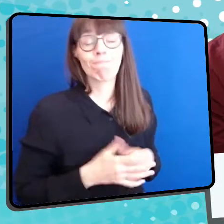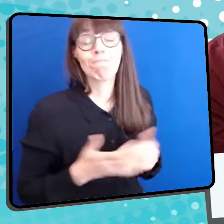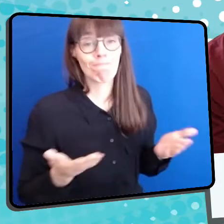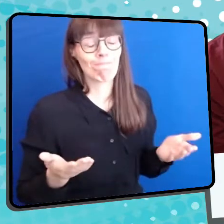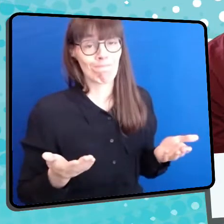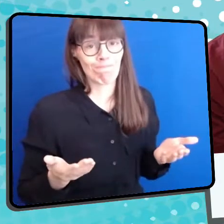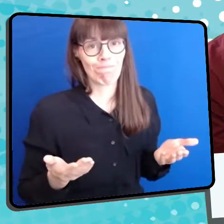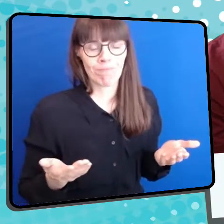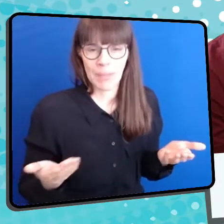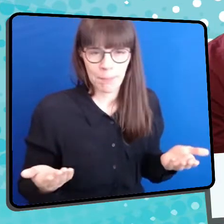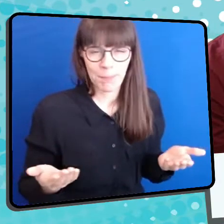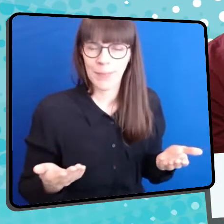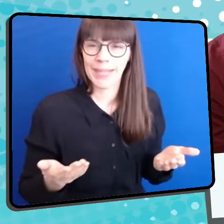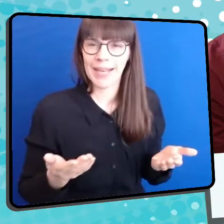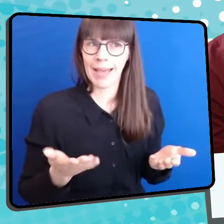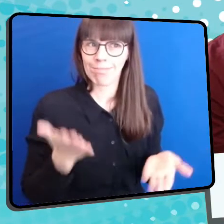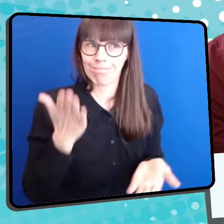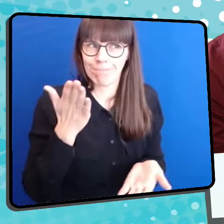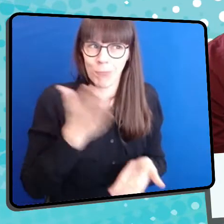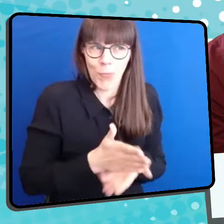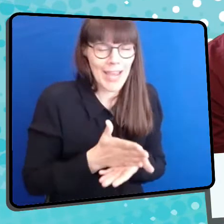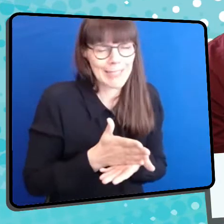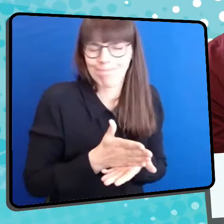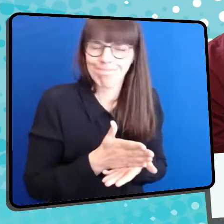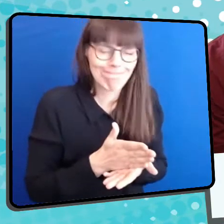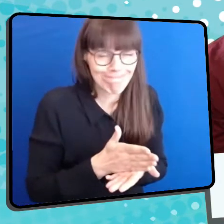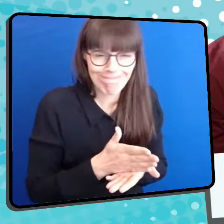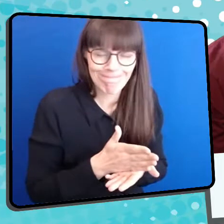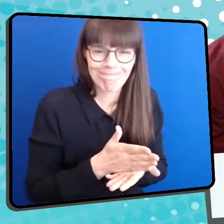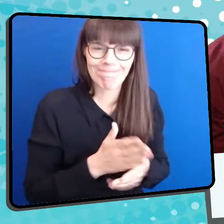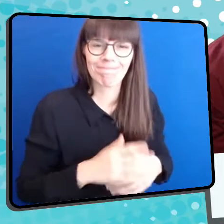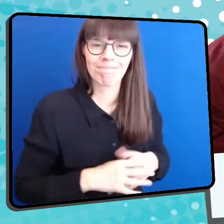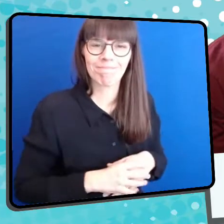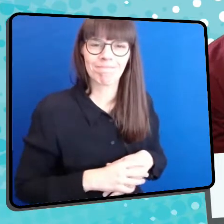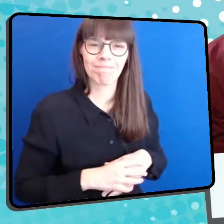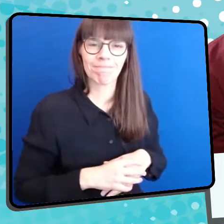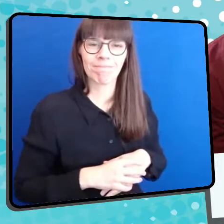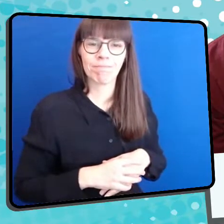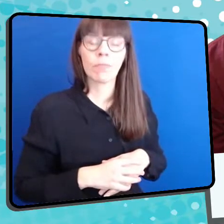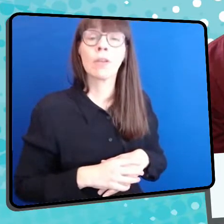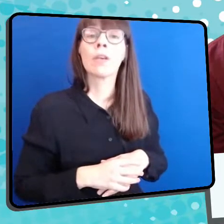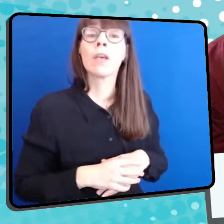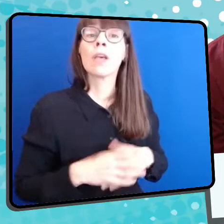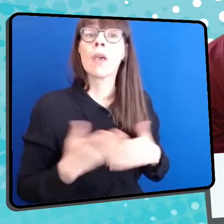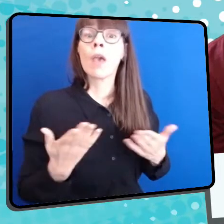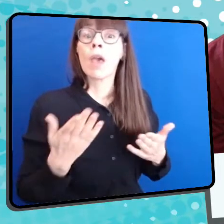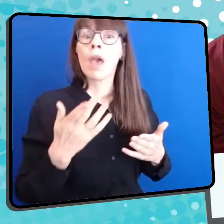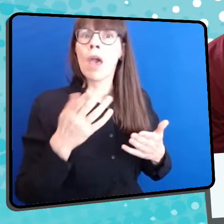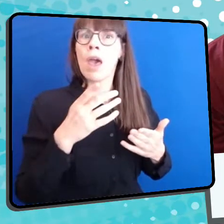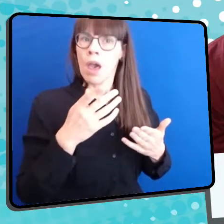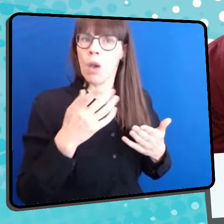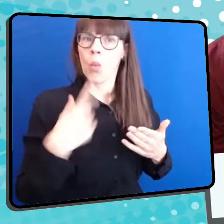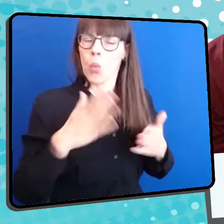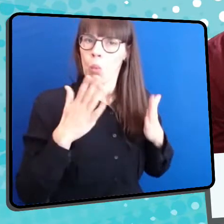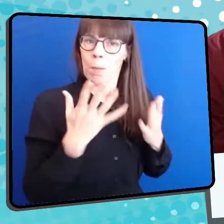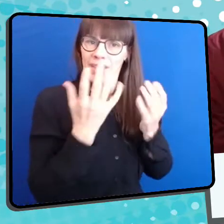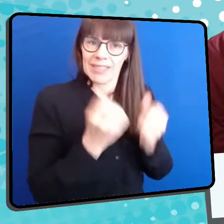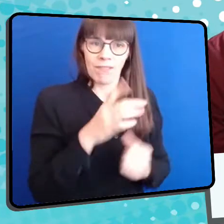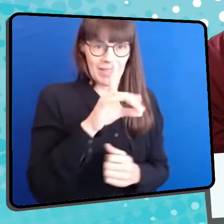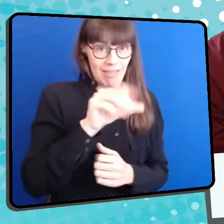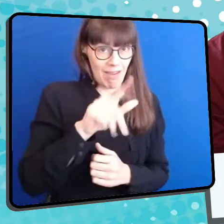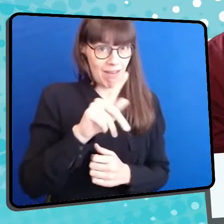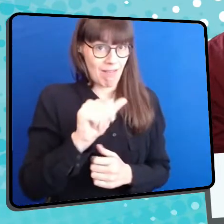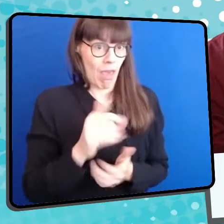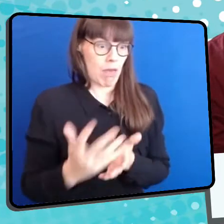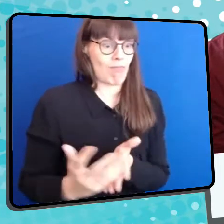an unreasonable thing to do. But even if it was something that was doable, but to be able to do it, you need data. And to have data, you need actual